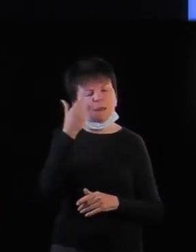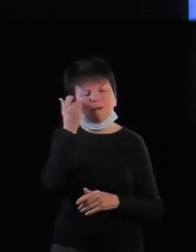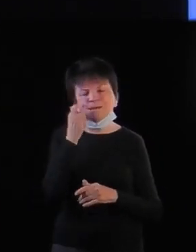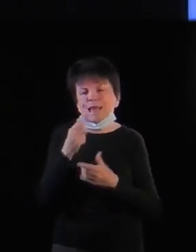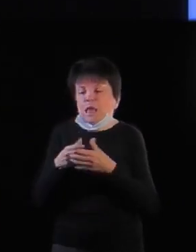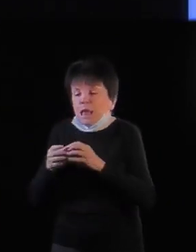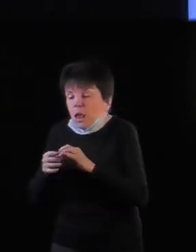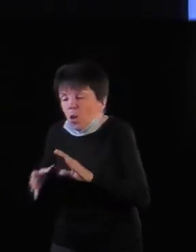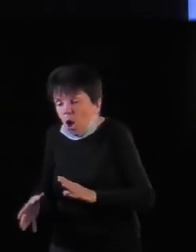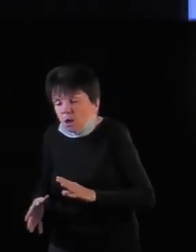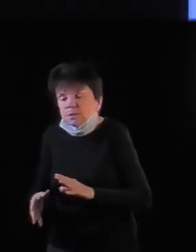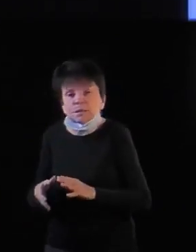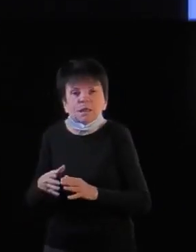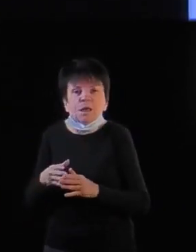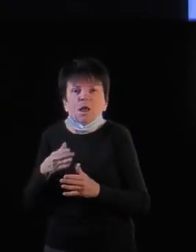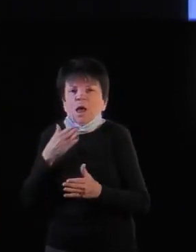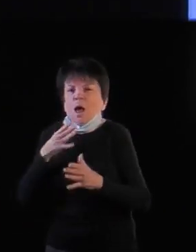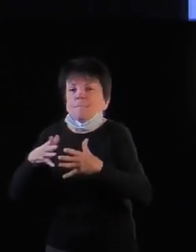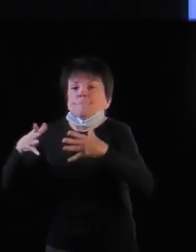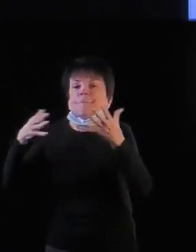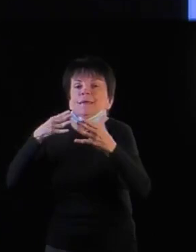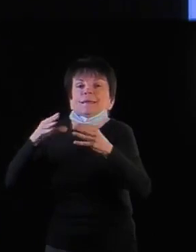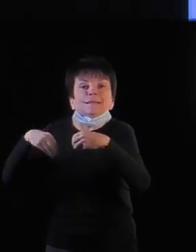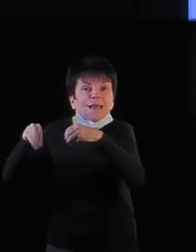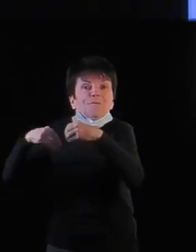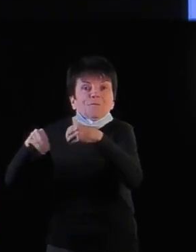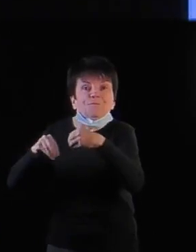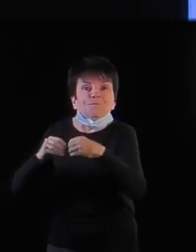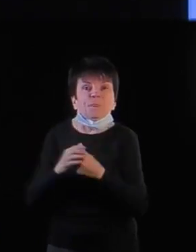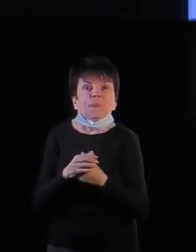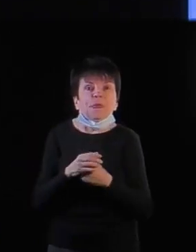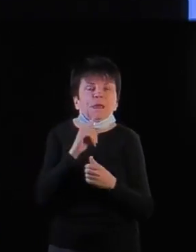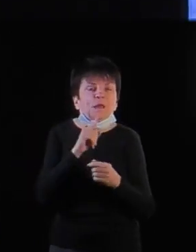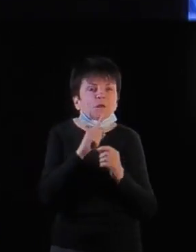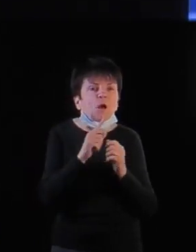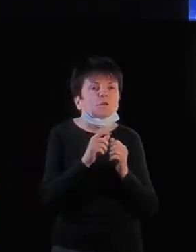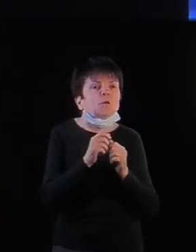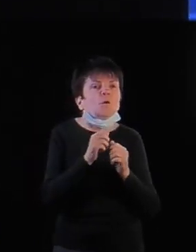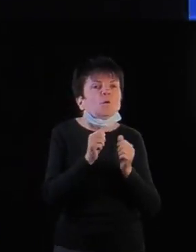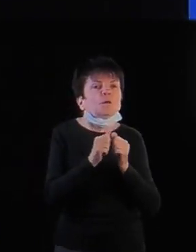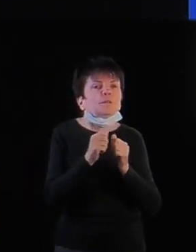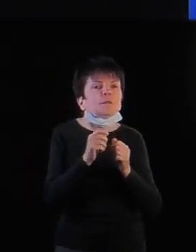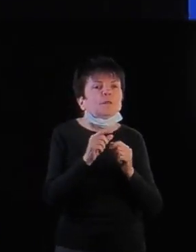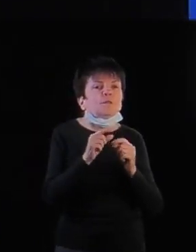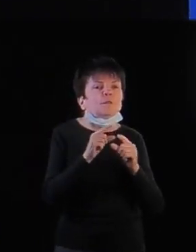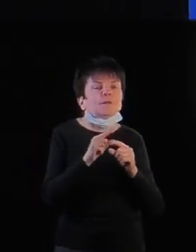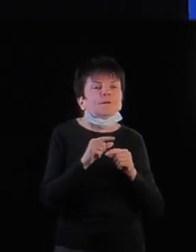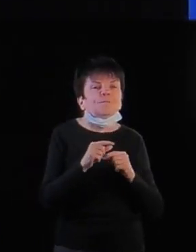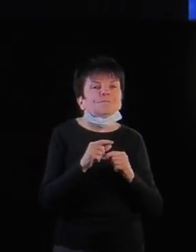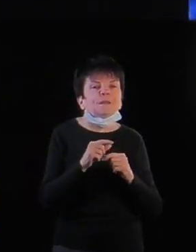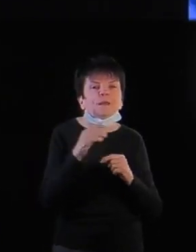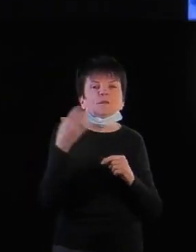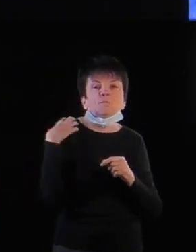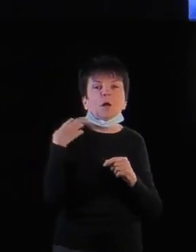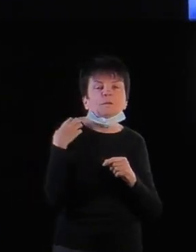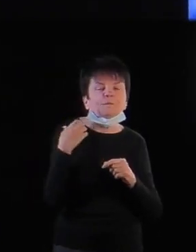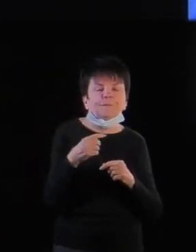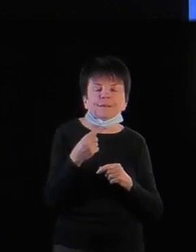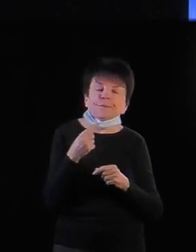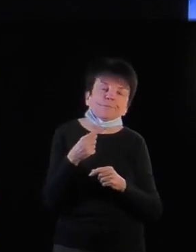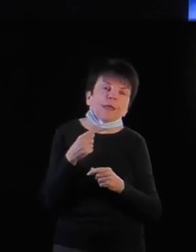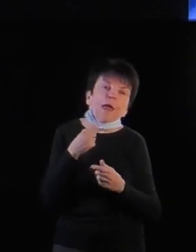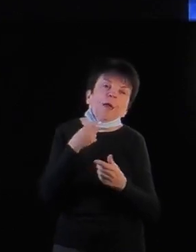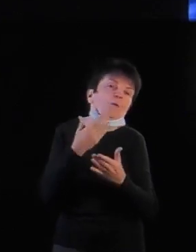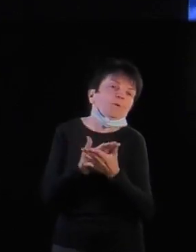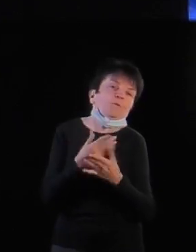as he talked with his sales manager, he lamented, "I guess it just proves you can lead a horse to water, but you can't